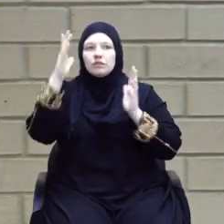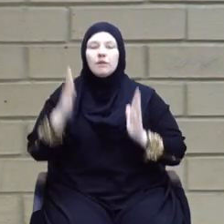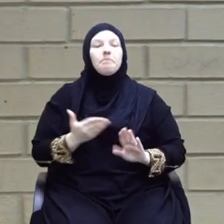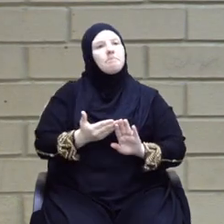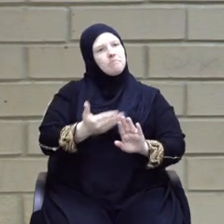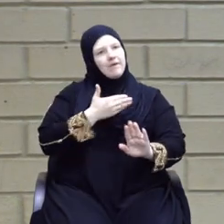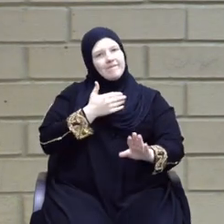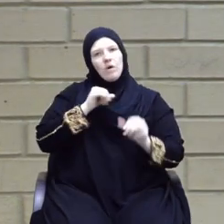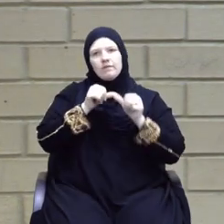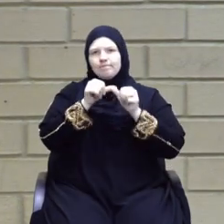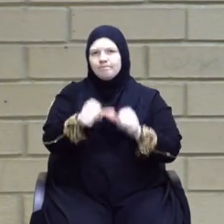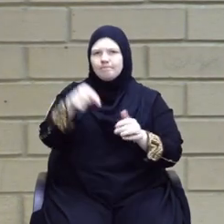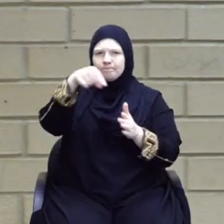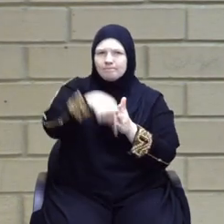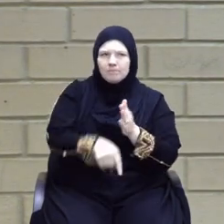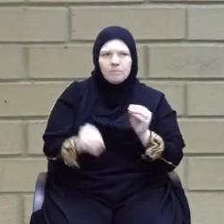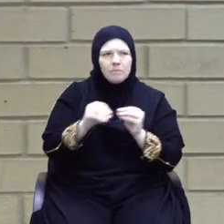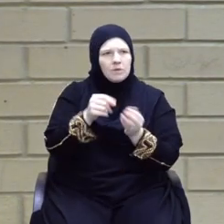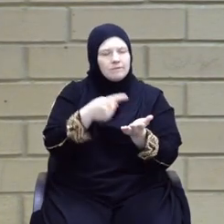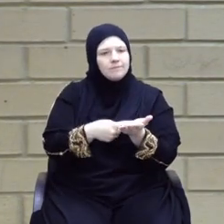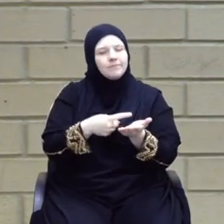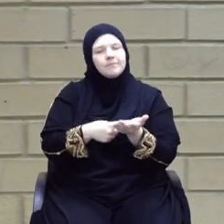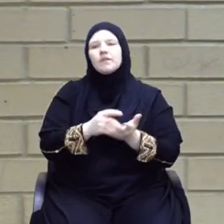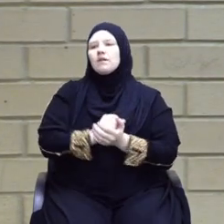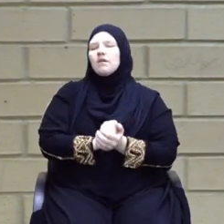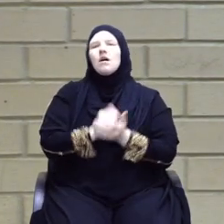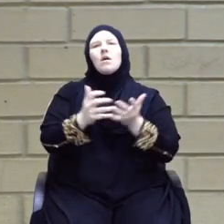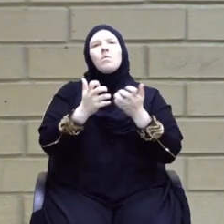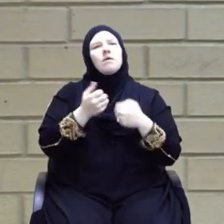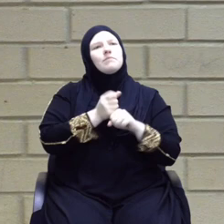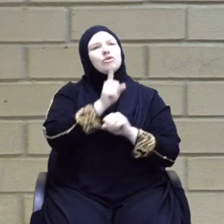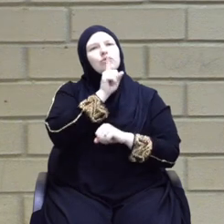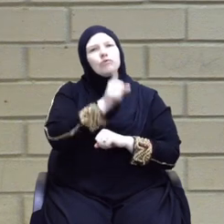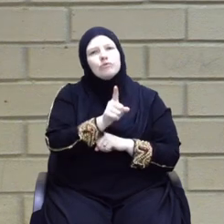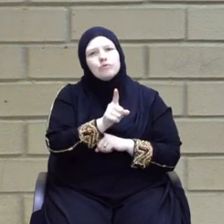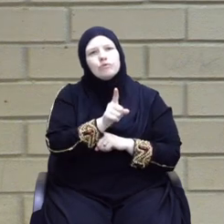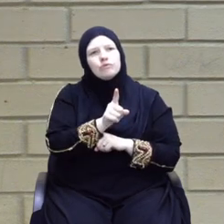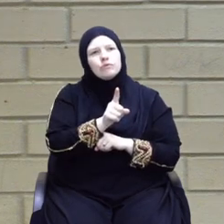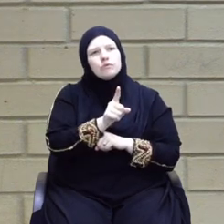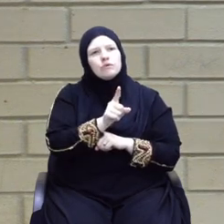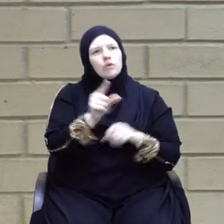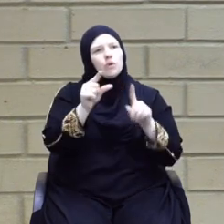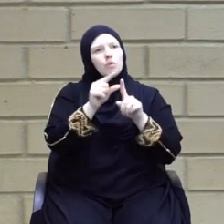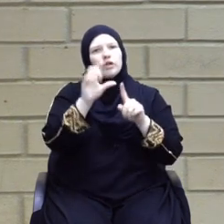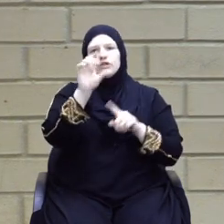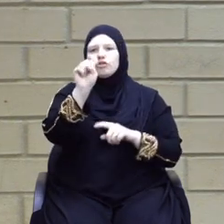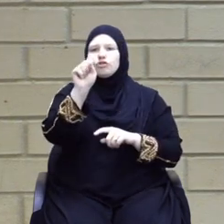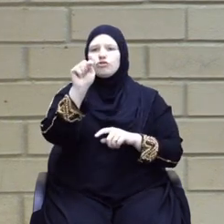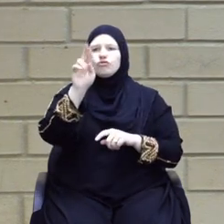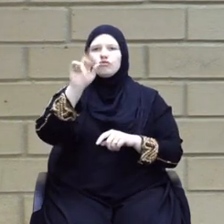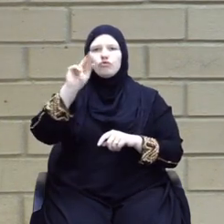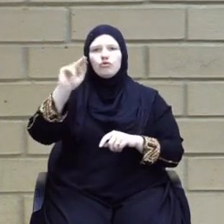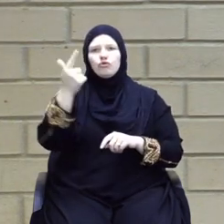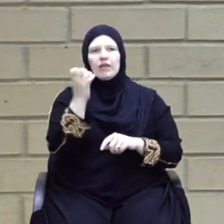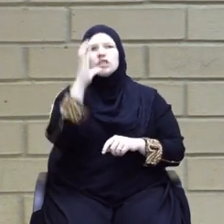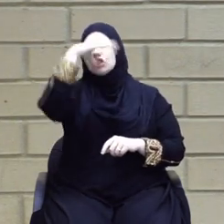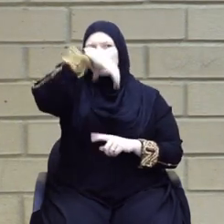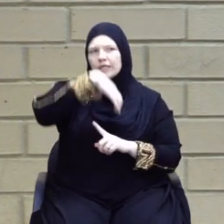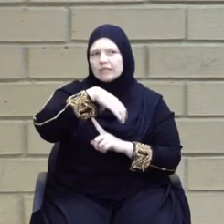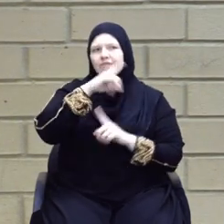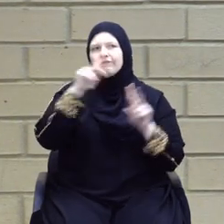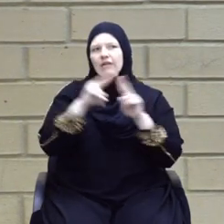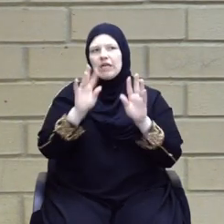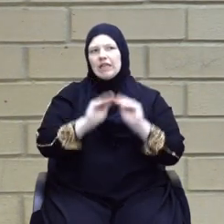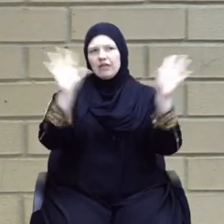I continue, I just want to make sure that the word strange, gharib, is very clear to all of